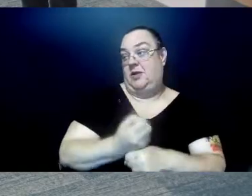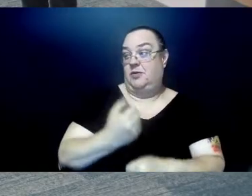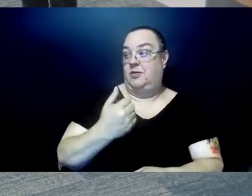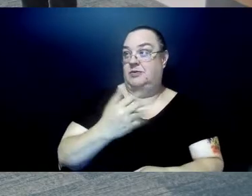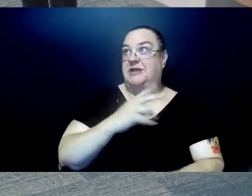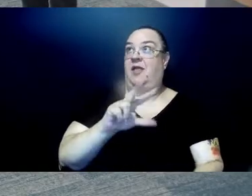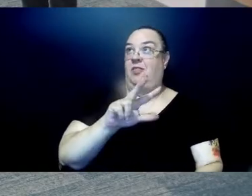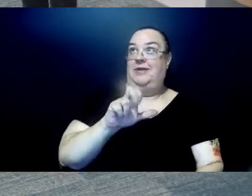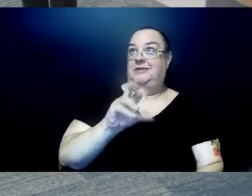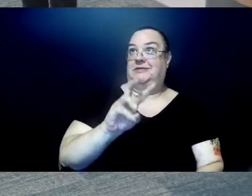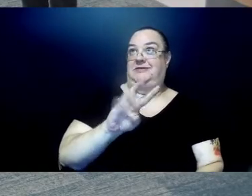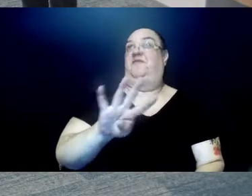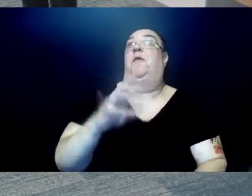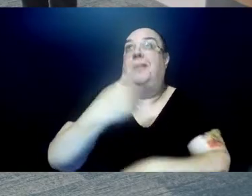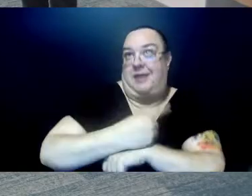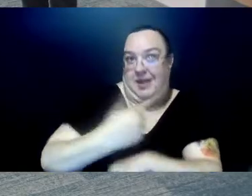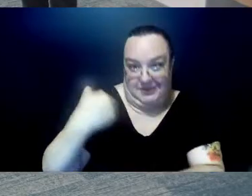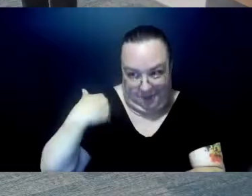ago,